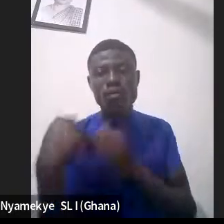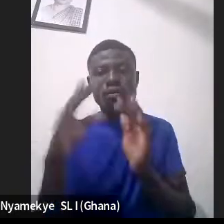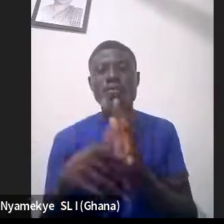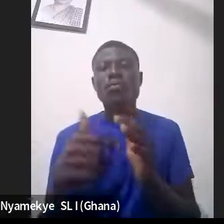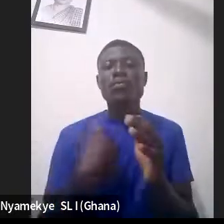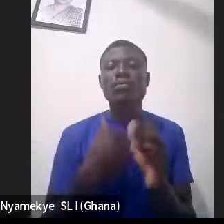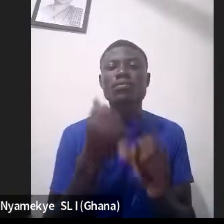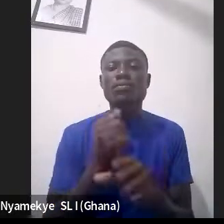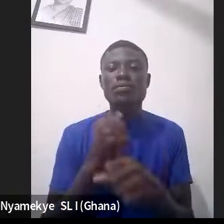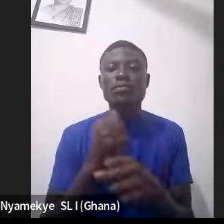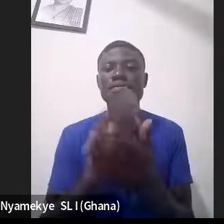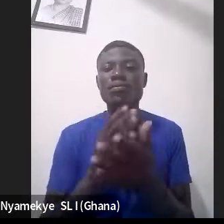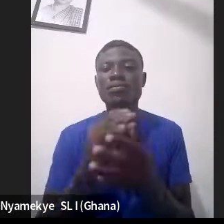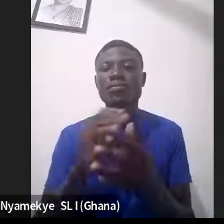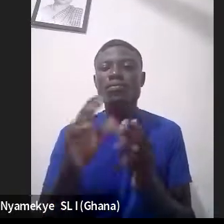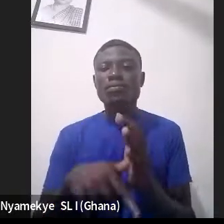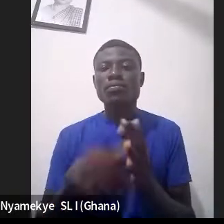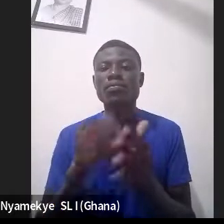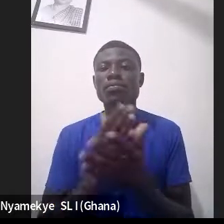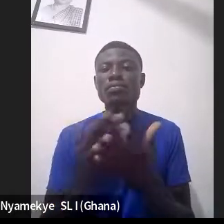point post a few little